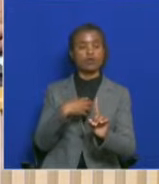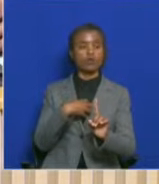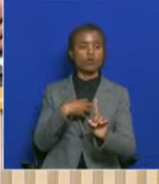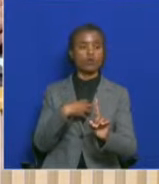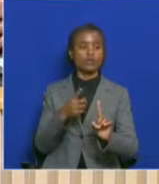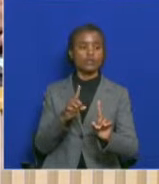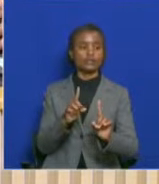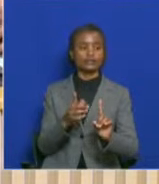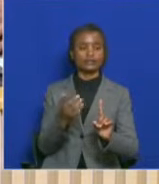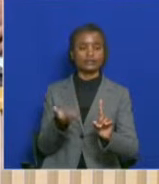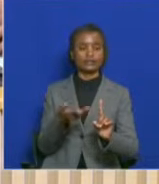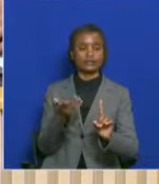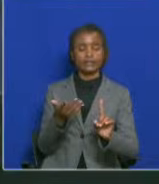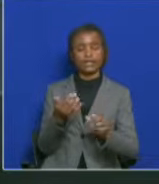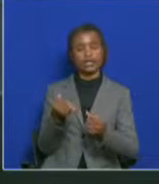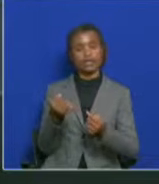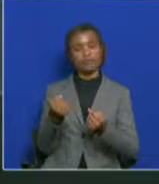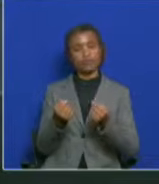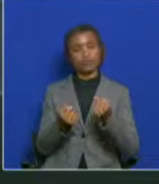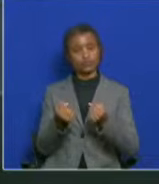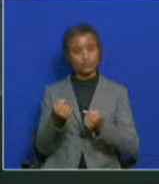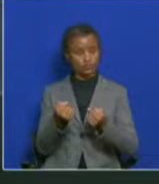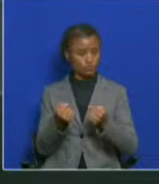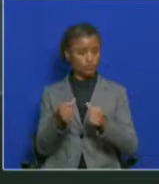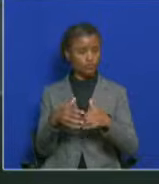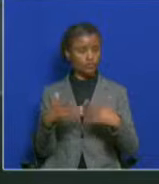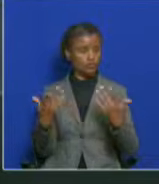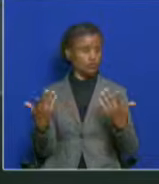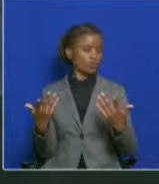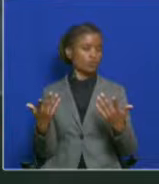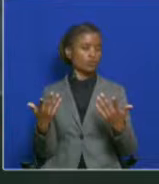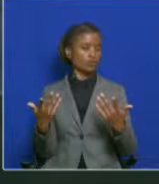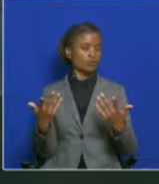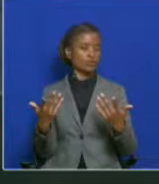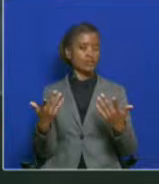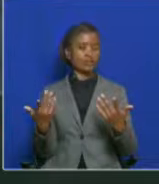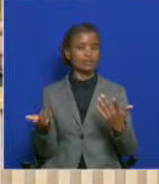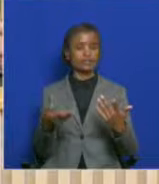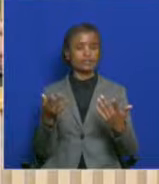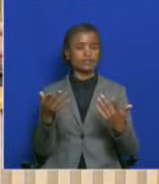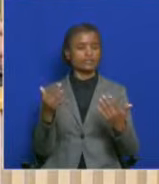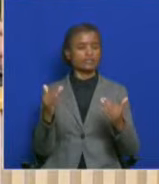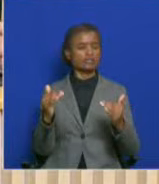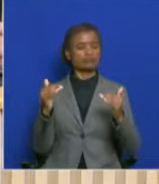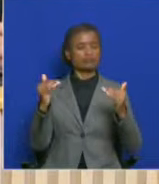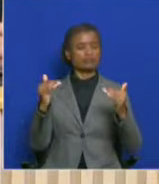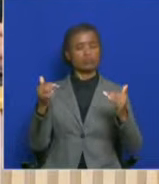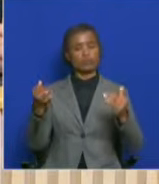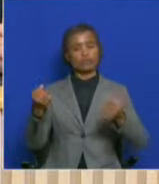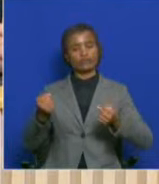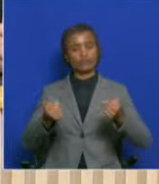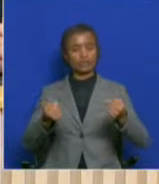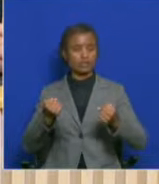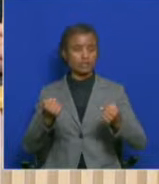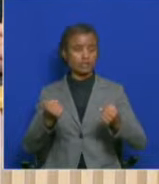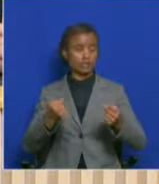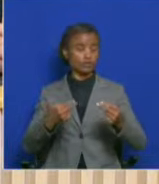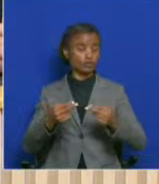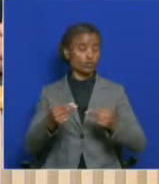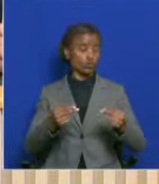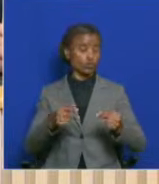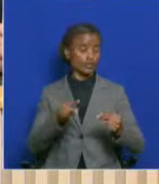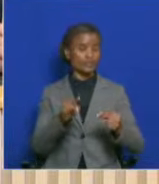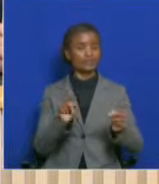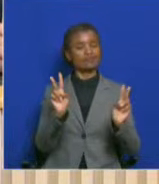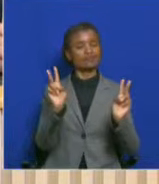motor sort of super vehicles store known as 357. And